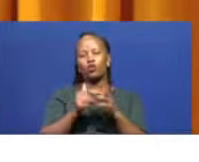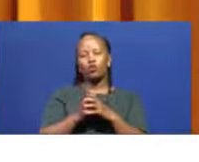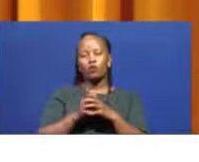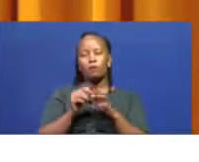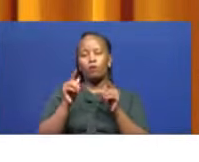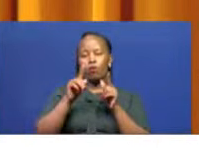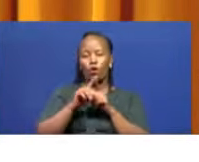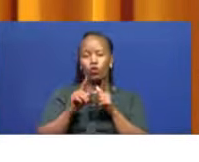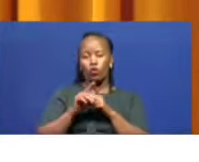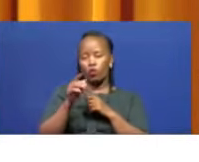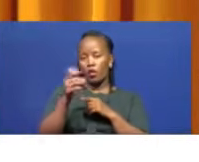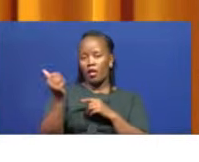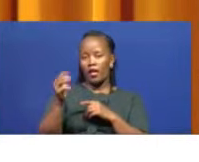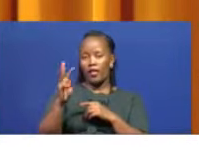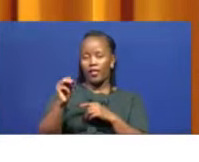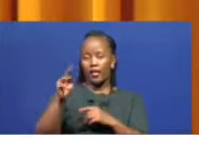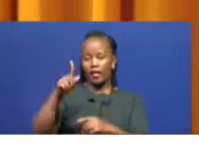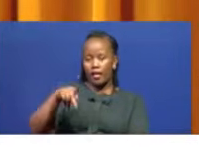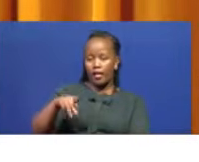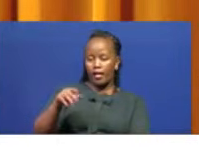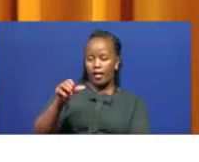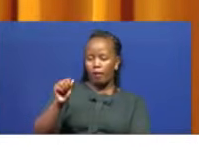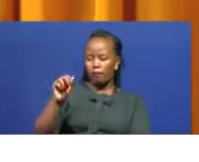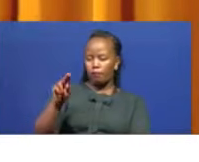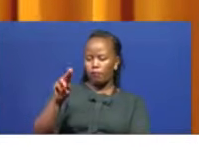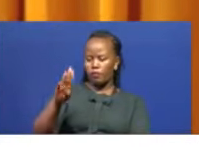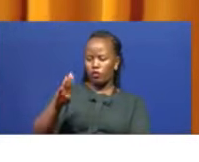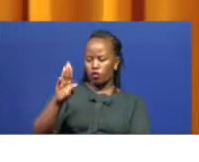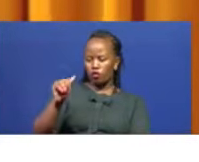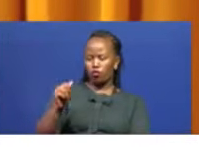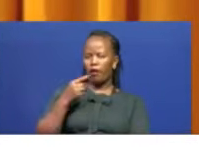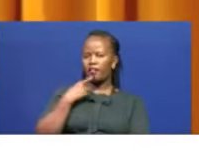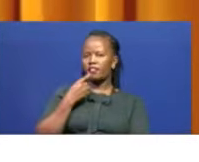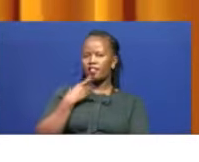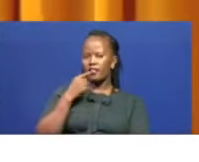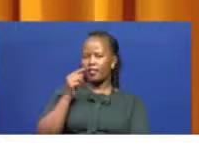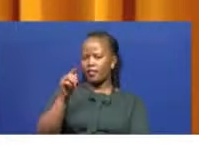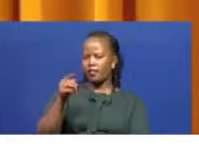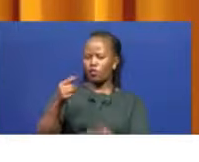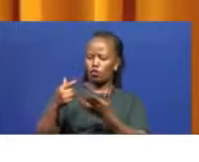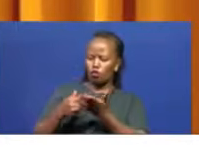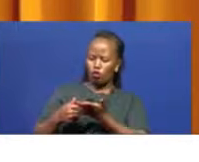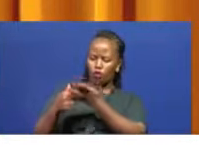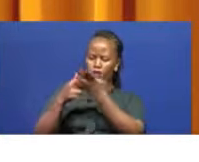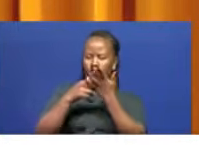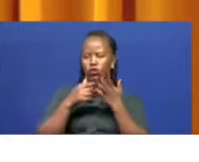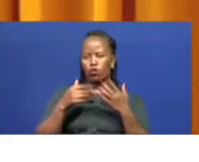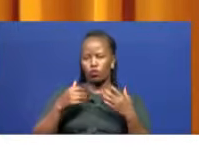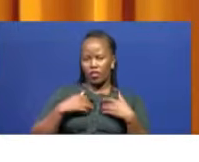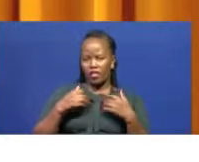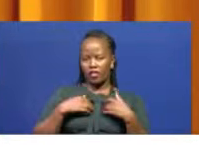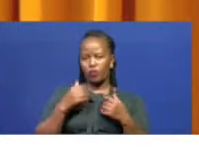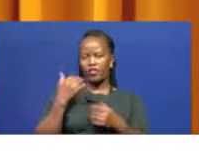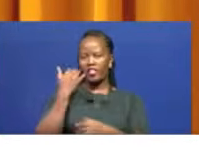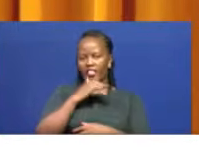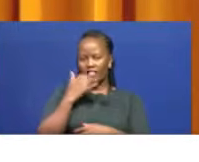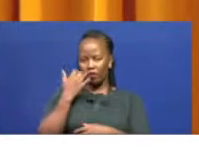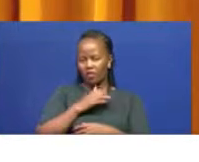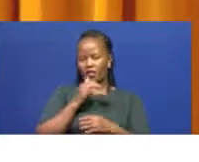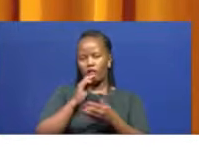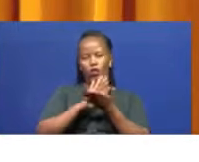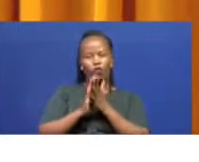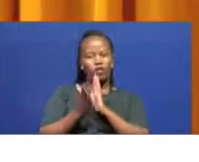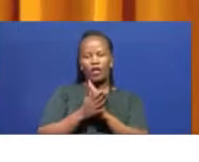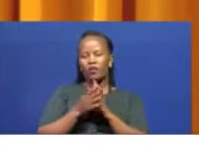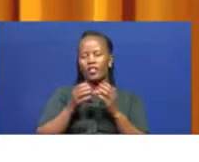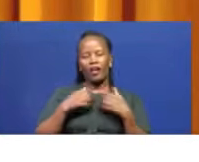Karoli Omondi, MP Suba North, referred to conversations he had with H.E. Gachagua without providing